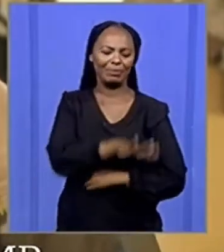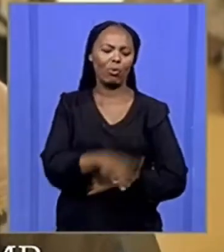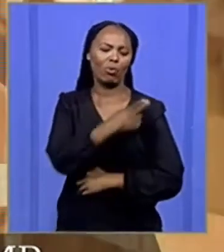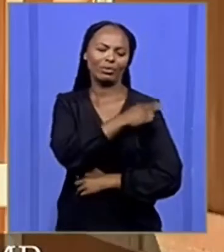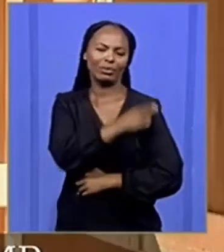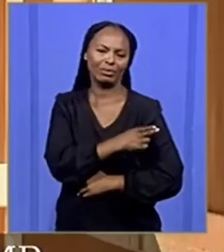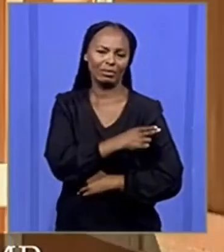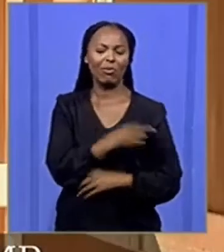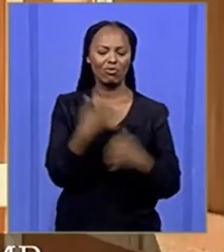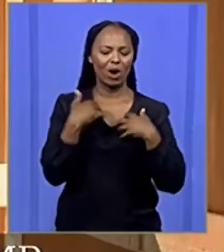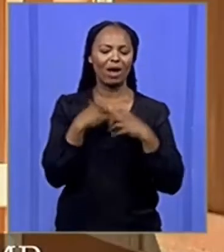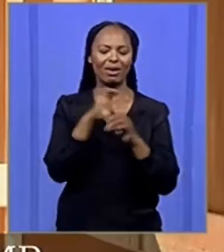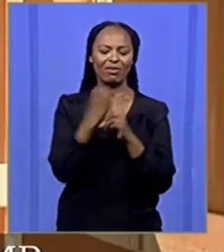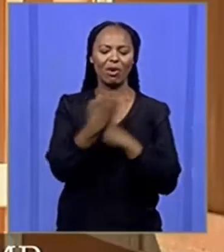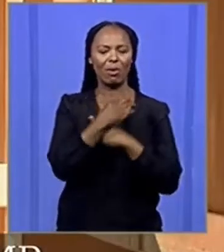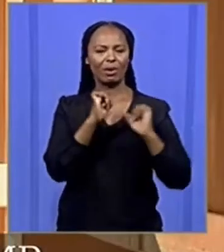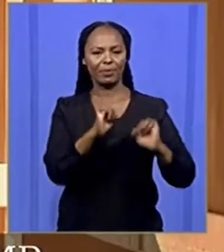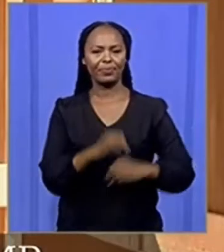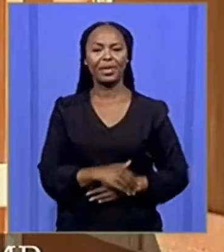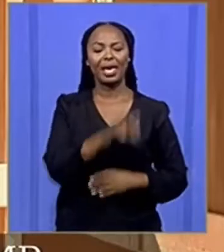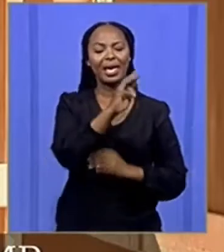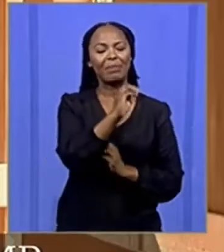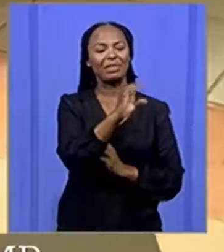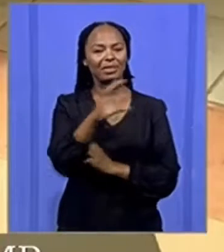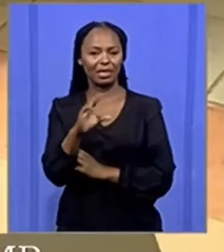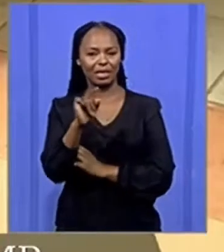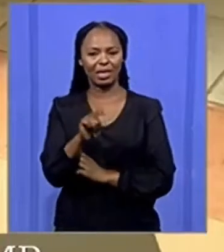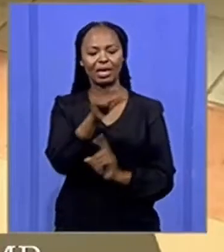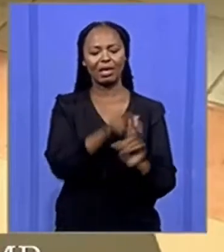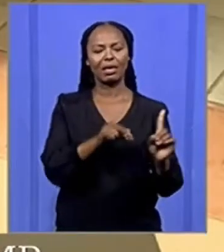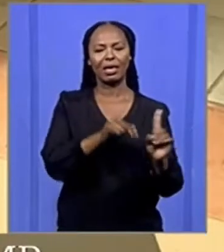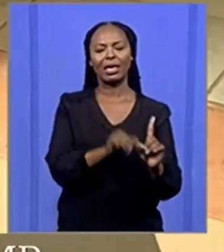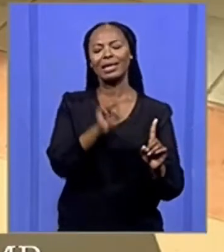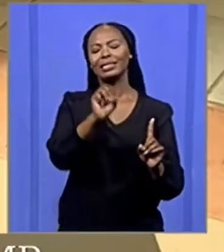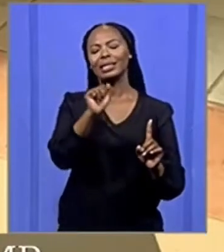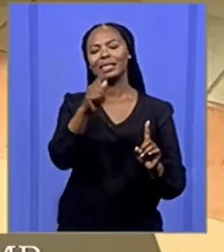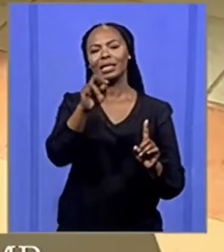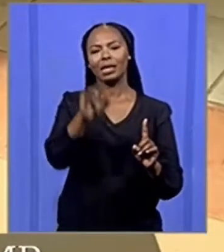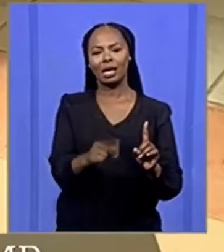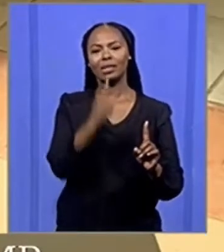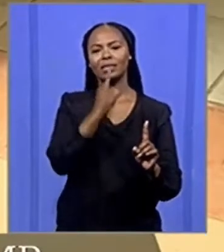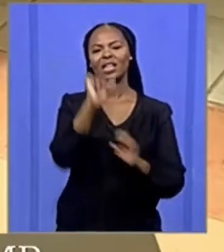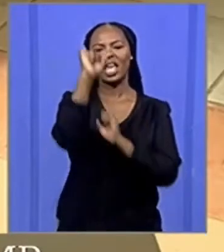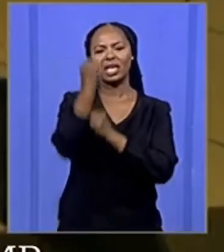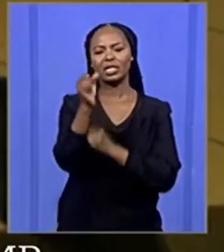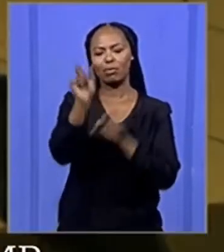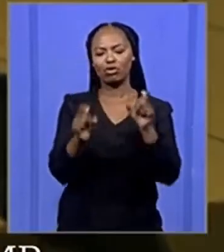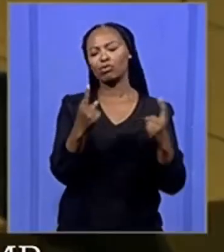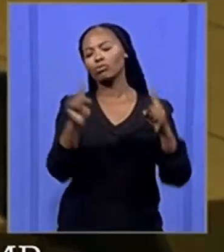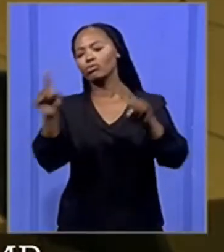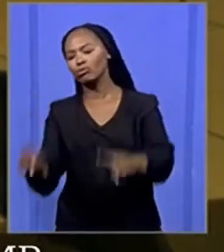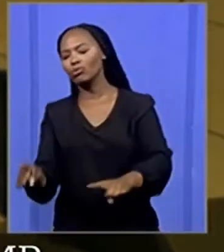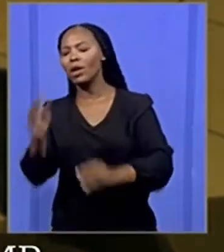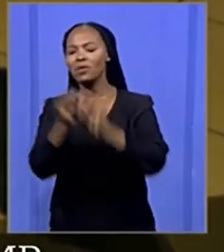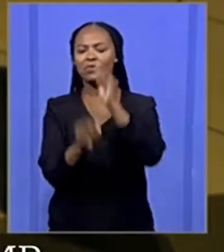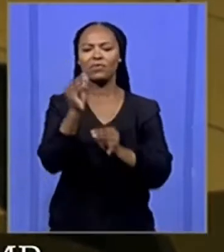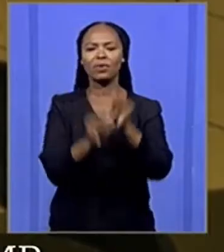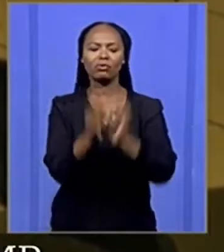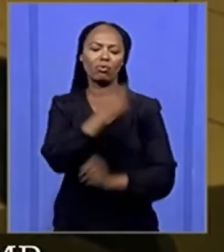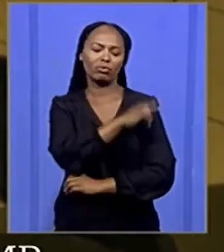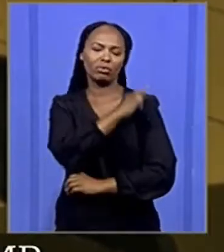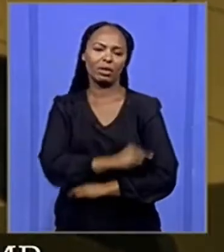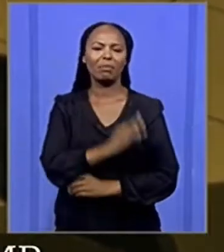tlhobaetša. Molekgotla phetiši wa kgoro ya maphelo sa Sekane Manzini o re ba tla romela borra engineer go lokiša bookelo bjo bjalo ka tumelelano ya